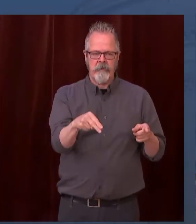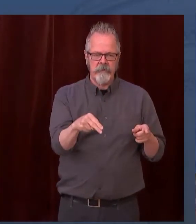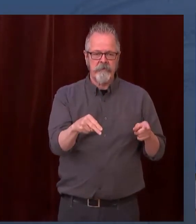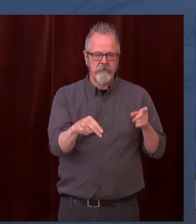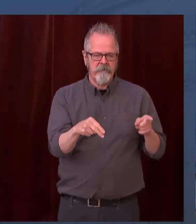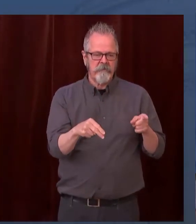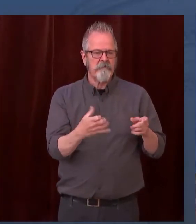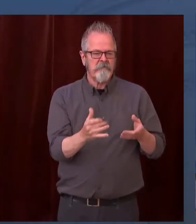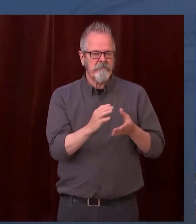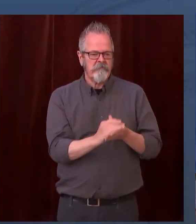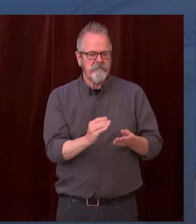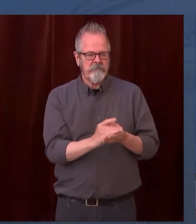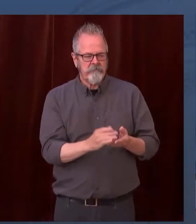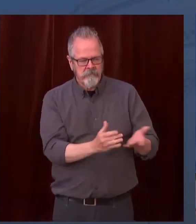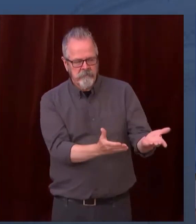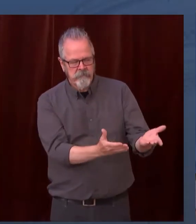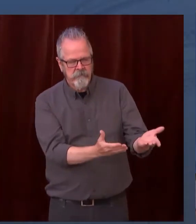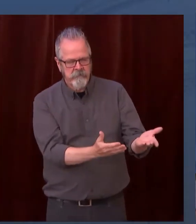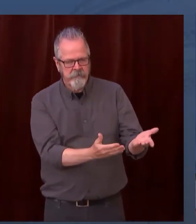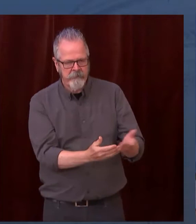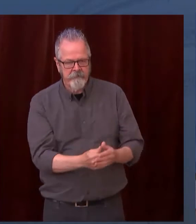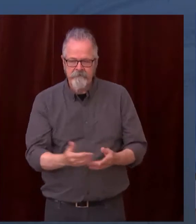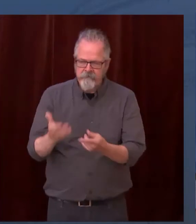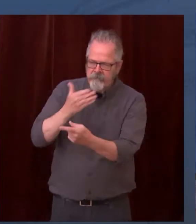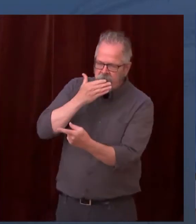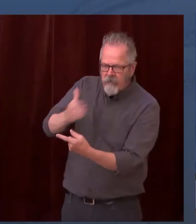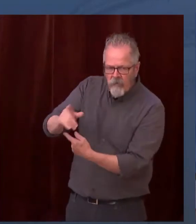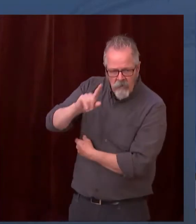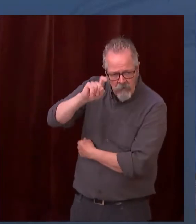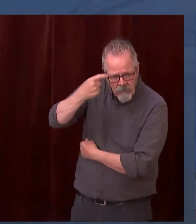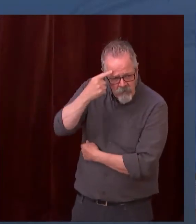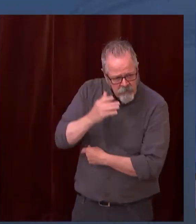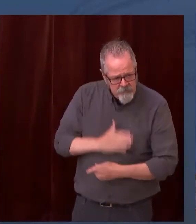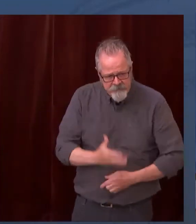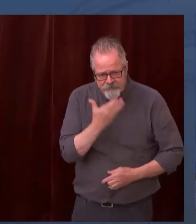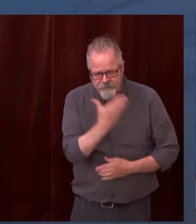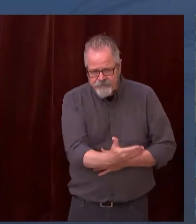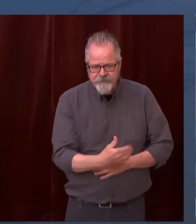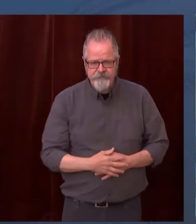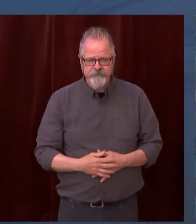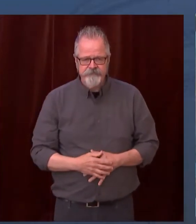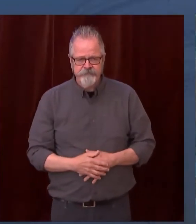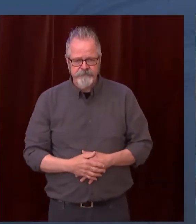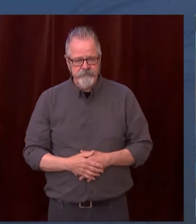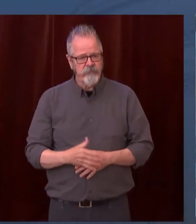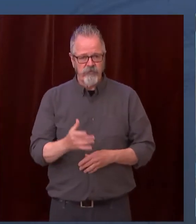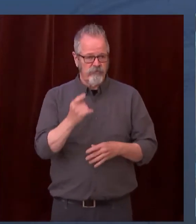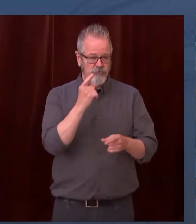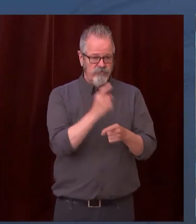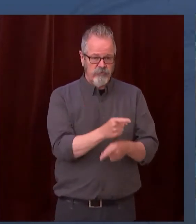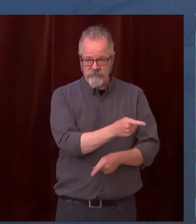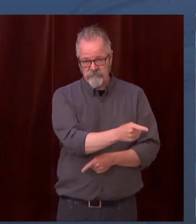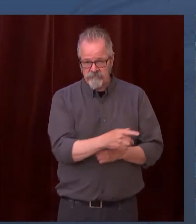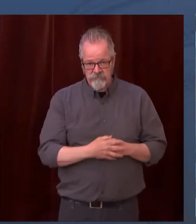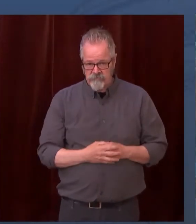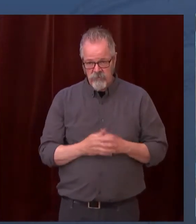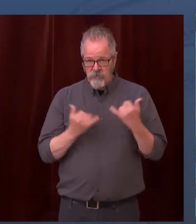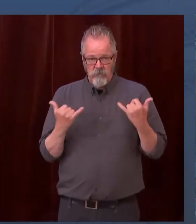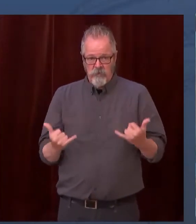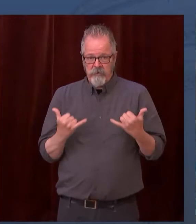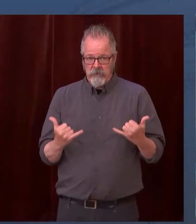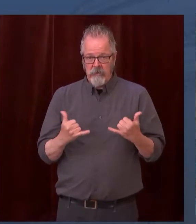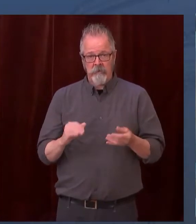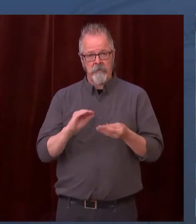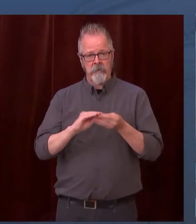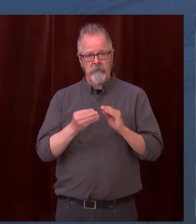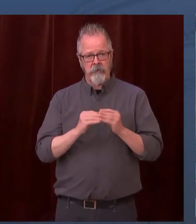be a serious threat here in Washington state. The trends that we are seeing in our communities and across the state are very concerning and should